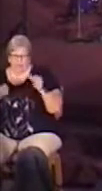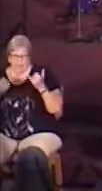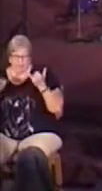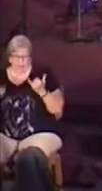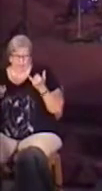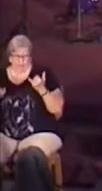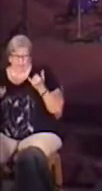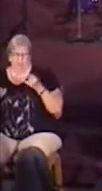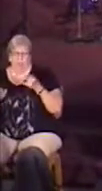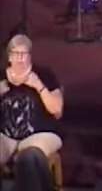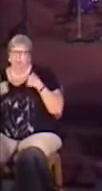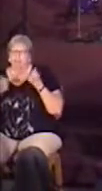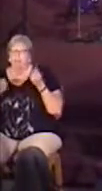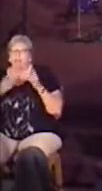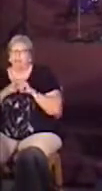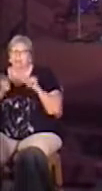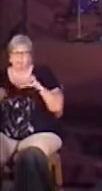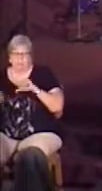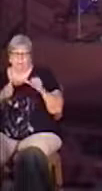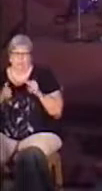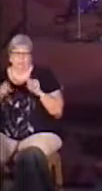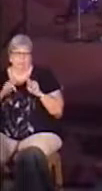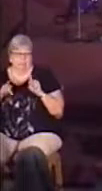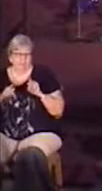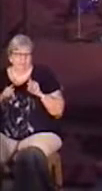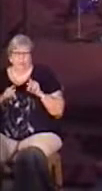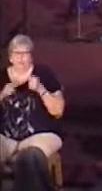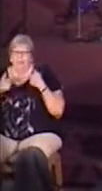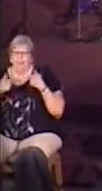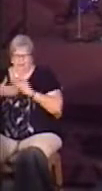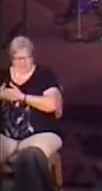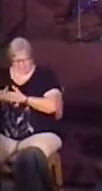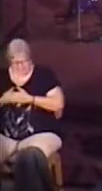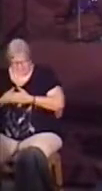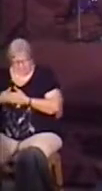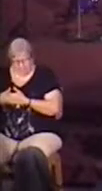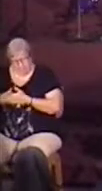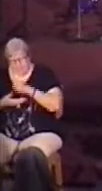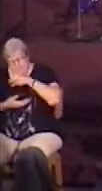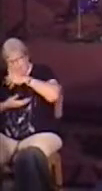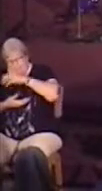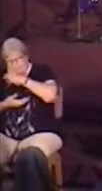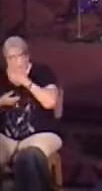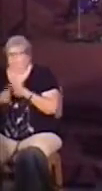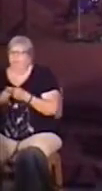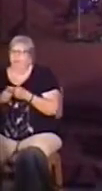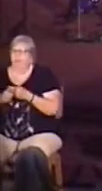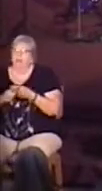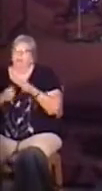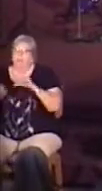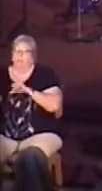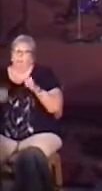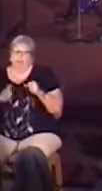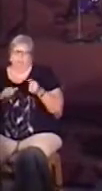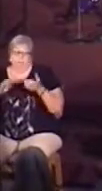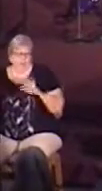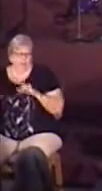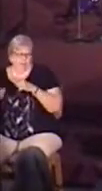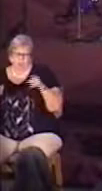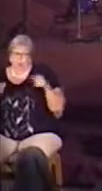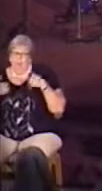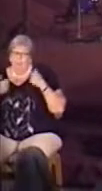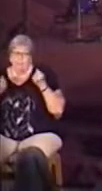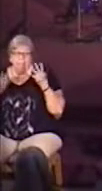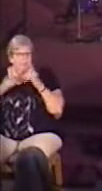you've got a lot of different baptisms that people practice. Infant baptism, the baptism of the dead, believe it or not. You've got a lot of